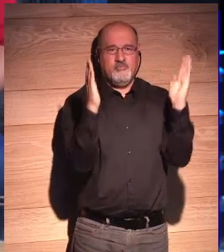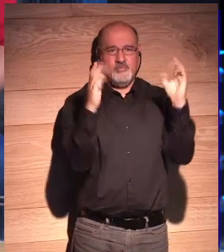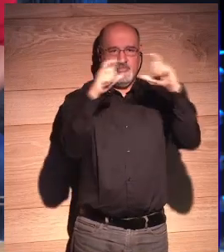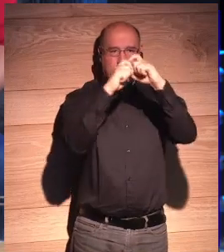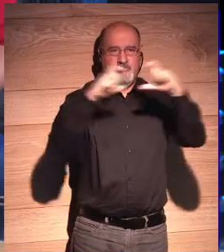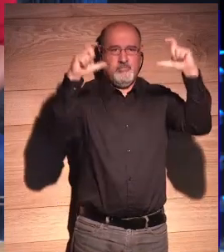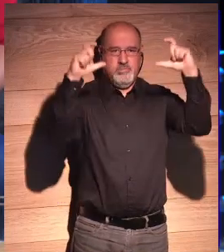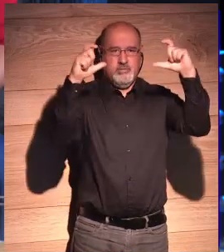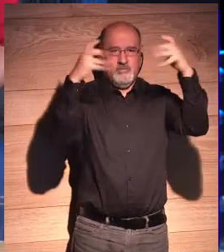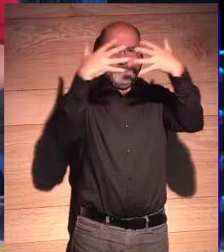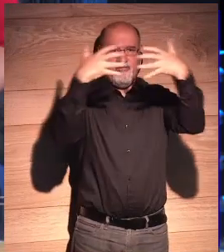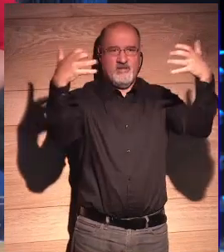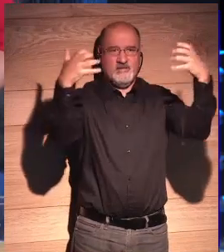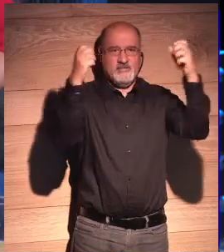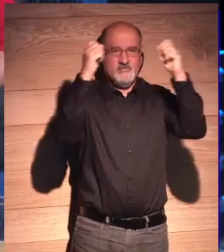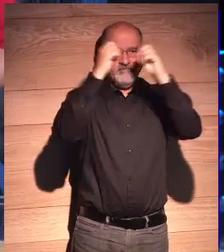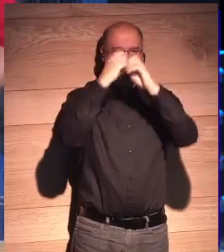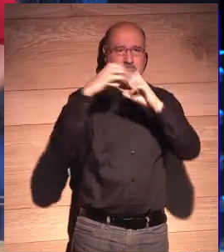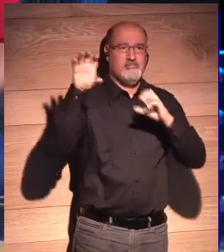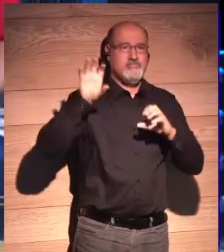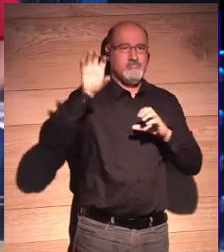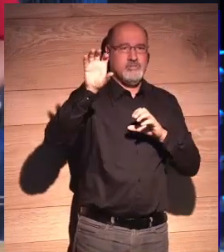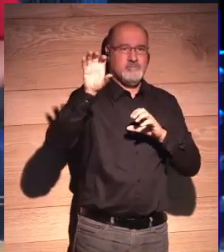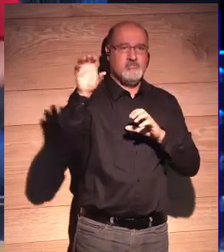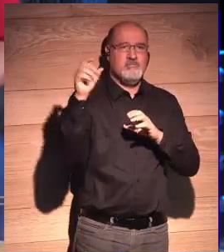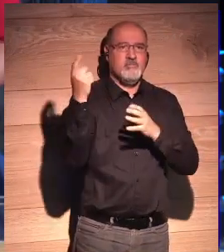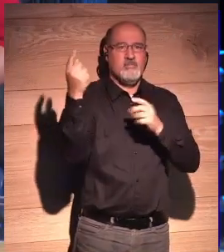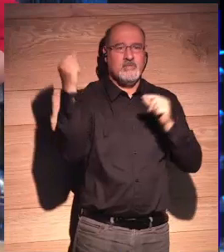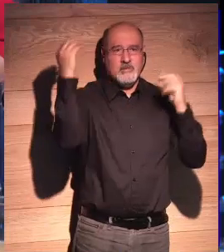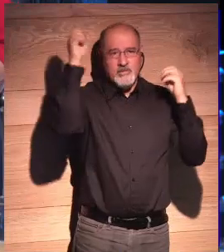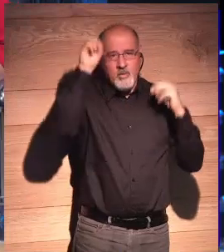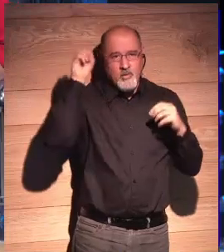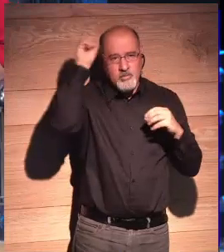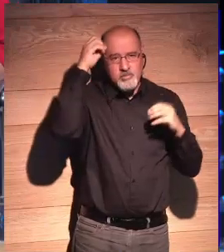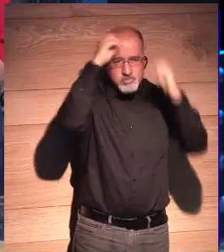bubbles turn to speech bubble. Vale, me queda to me,